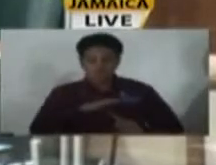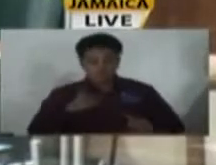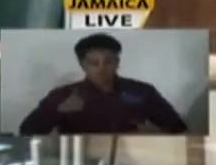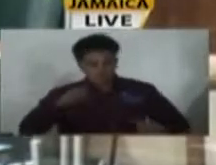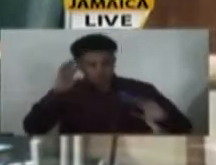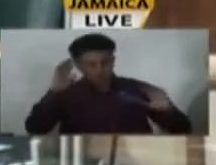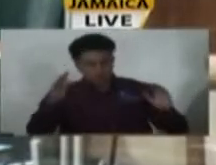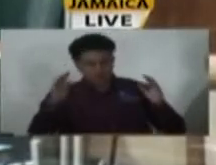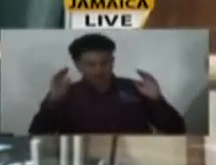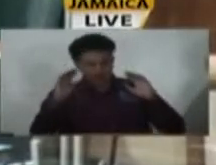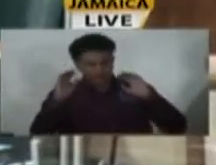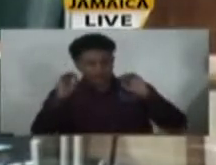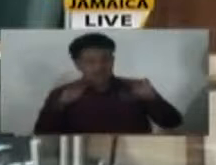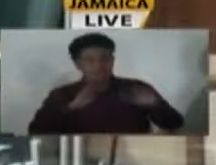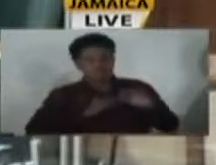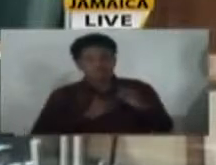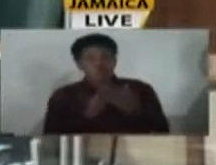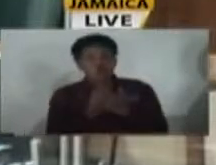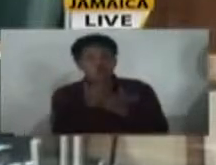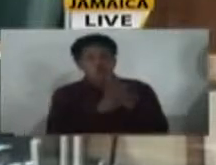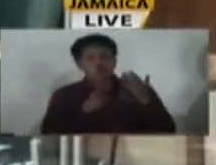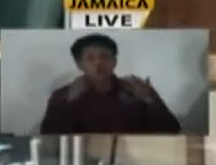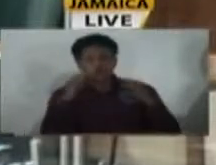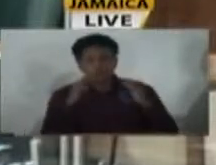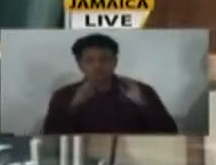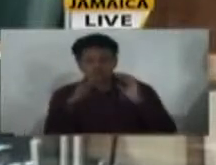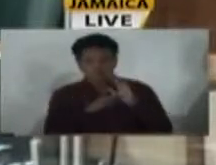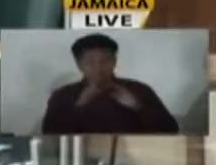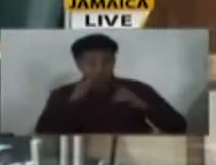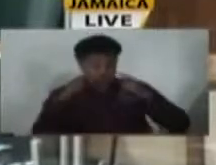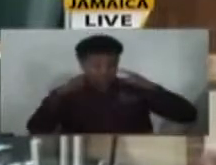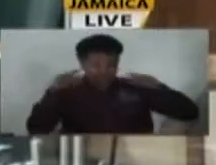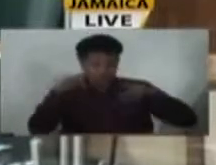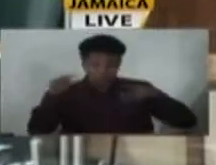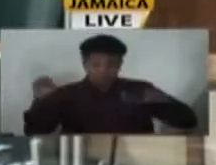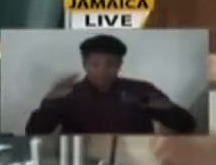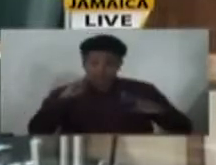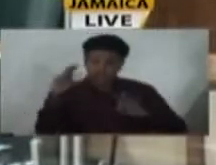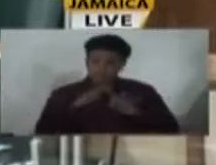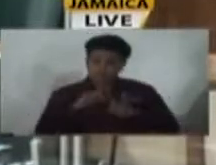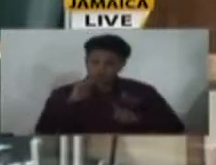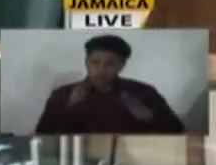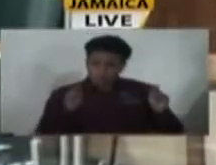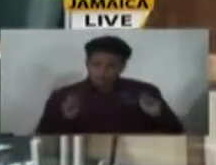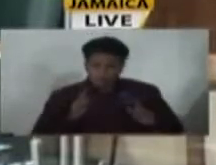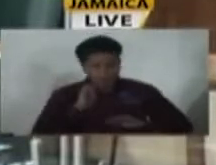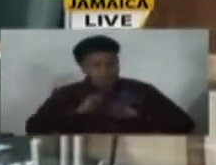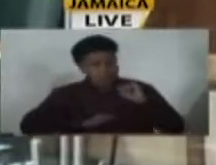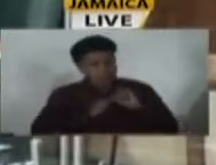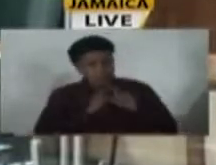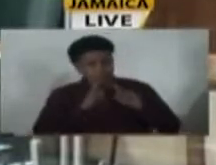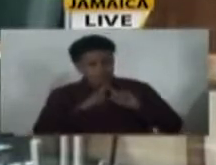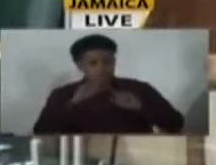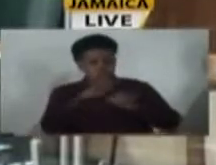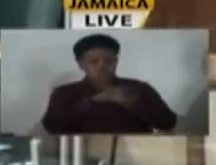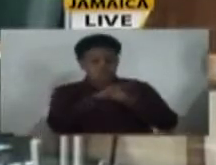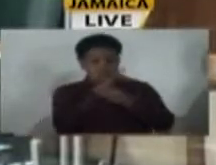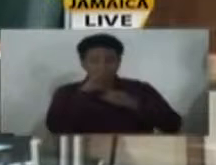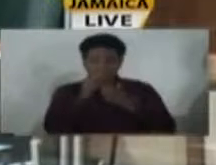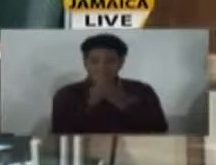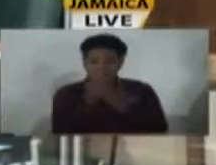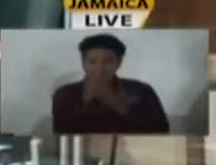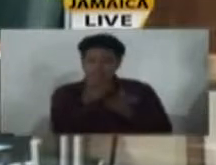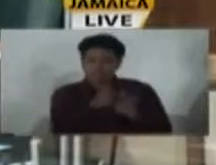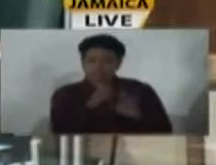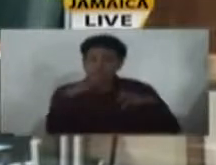will leverage our earned reputation for successful PPP implementation to mobilize international and domestic capital for investment